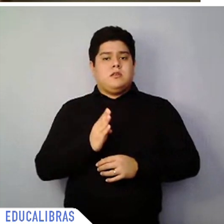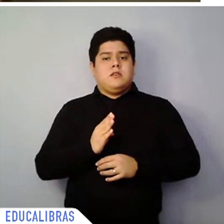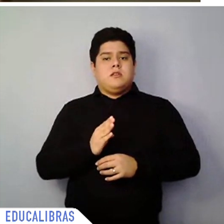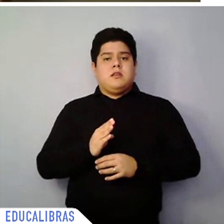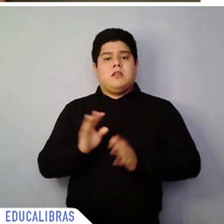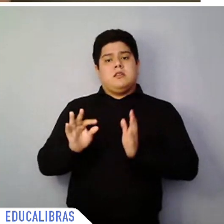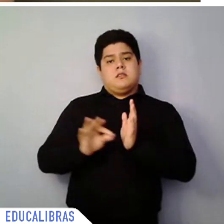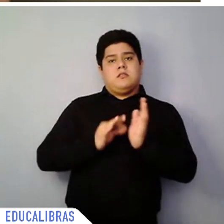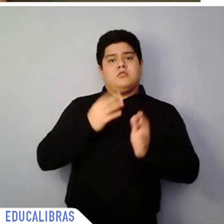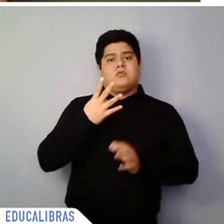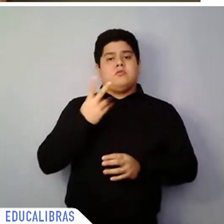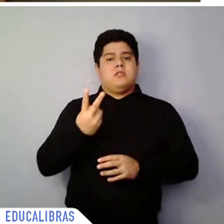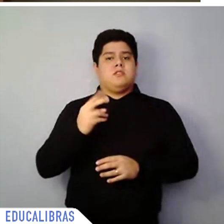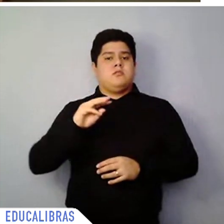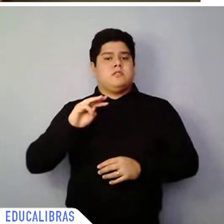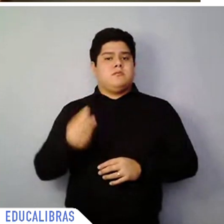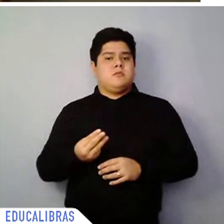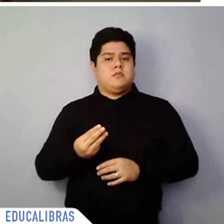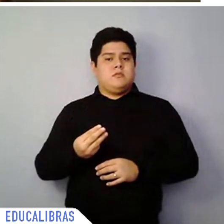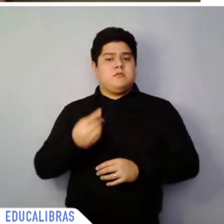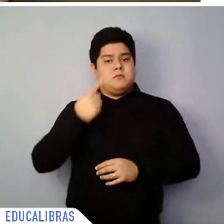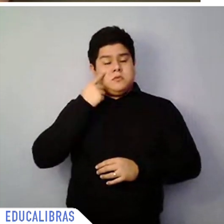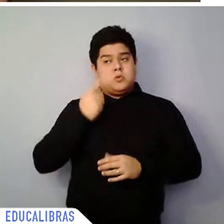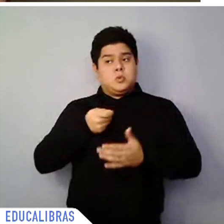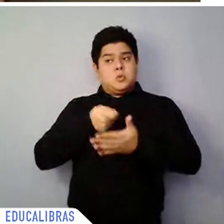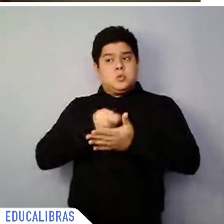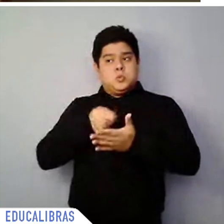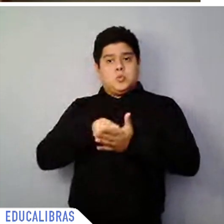WHO offered a huge number,